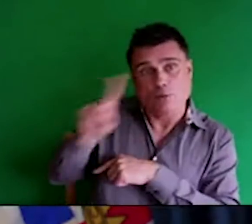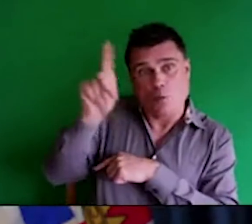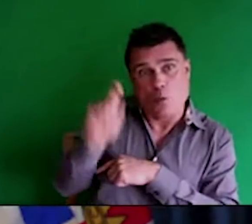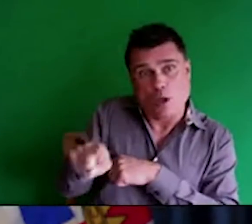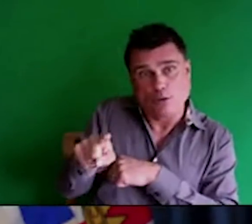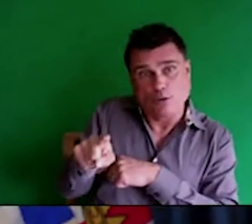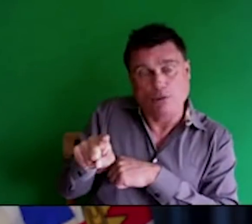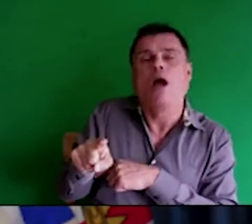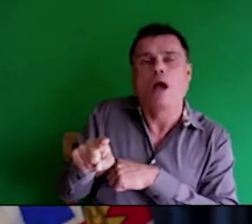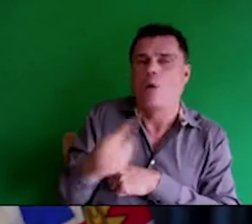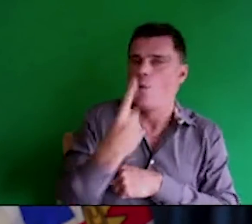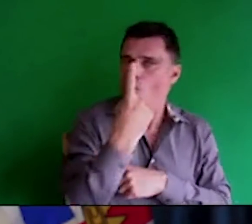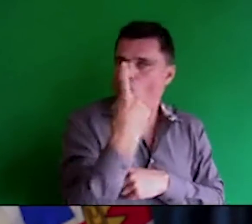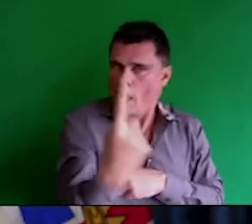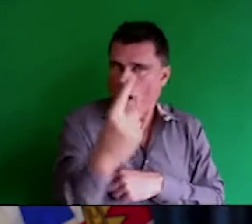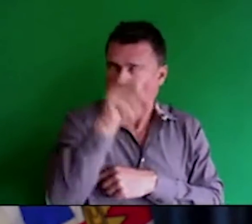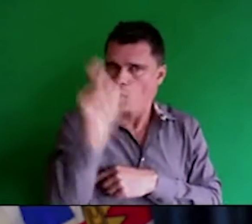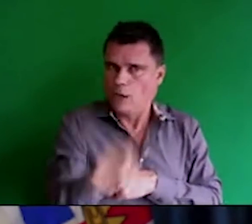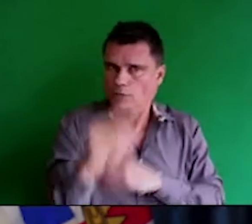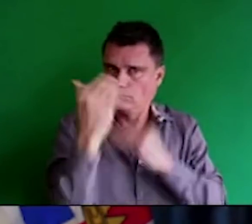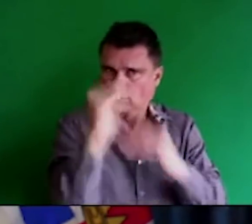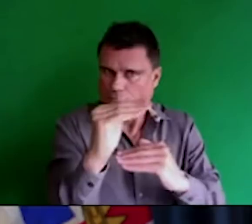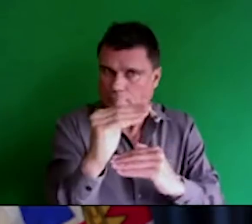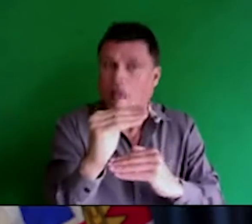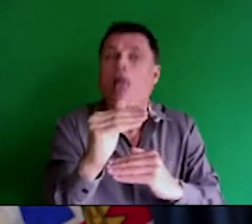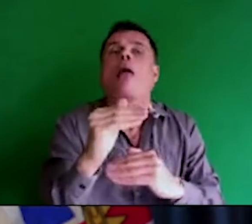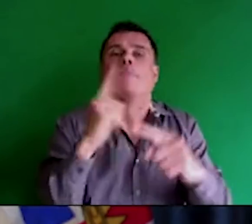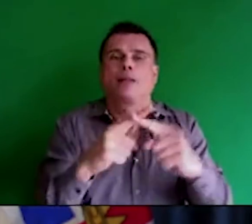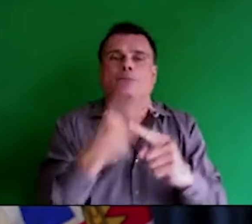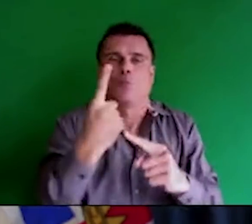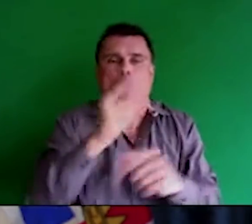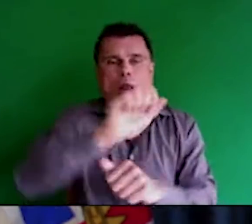off, we have Binder Sajan from CTV. Binder, please go ahead.